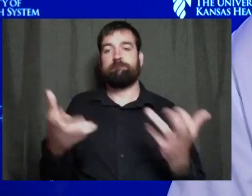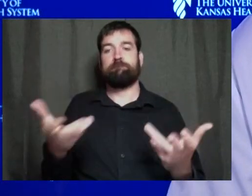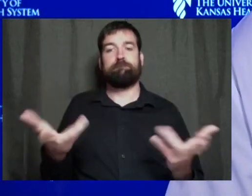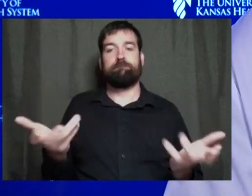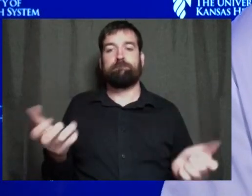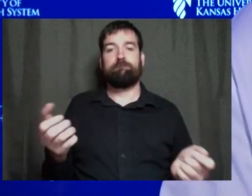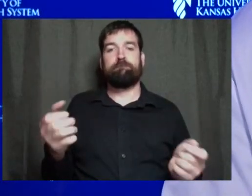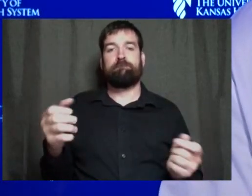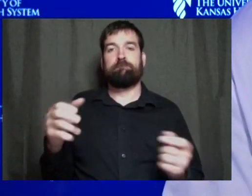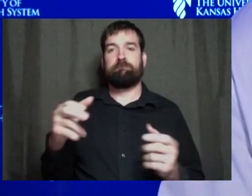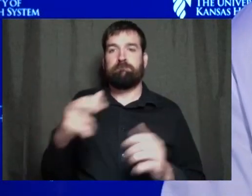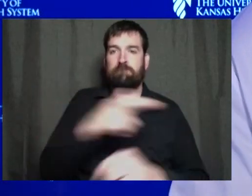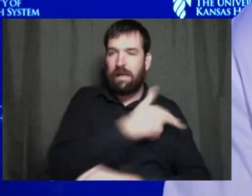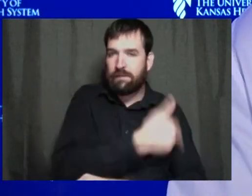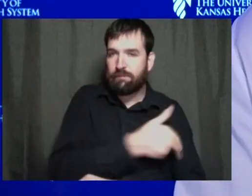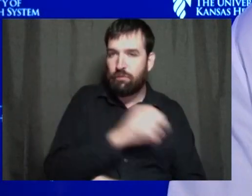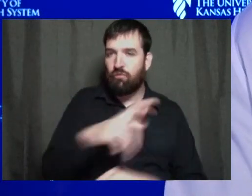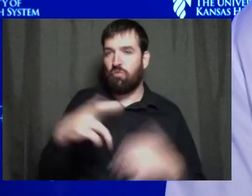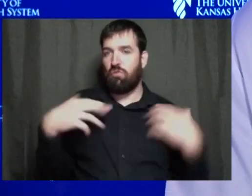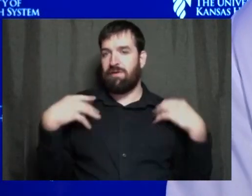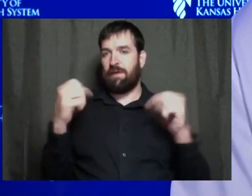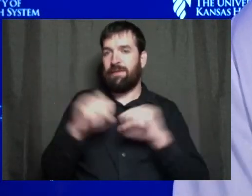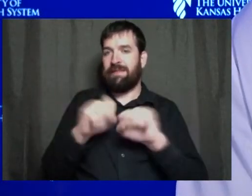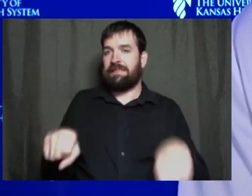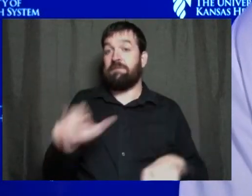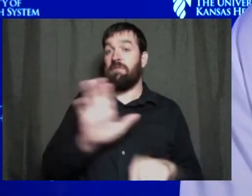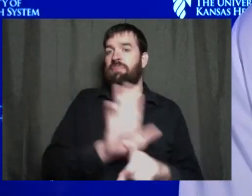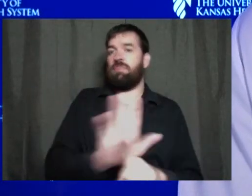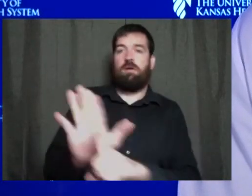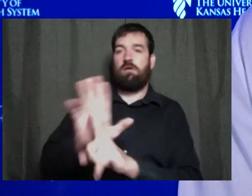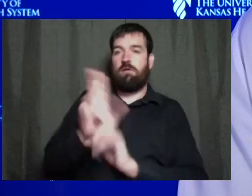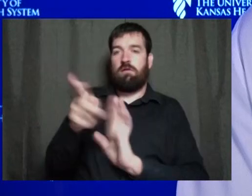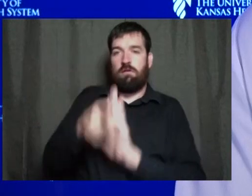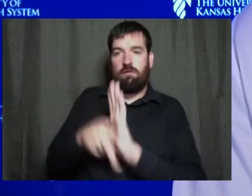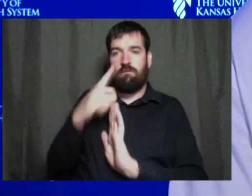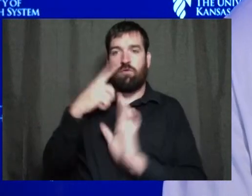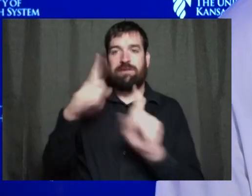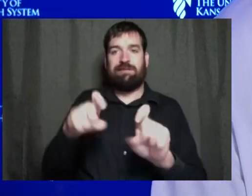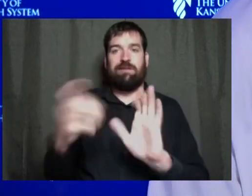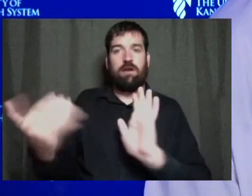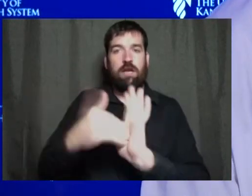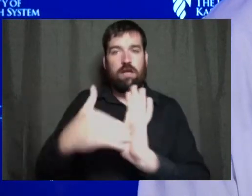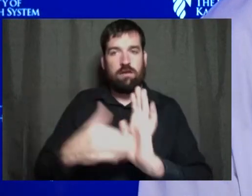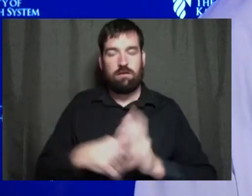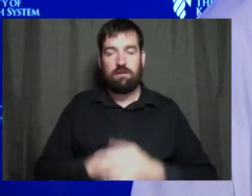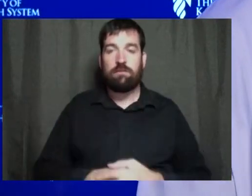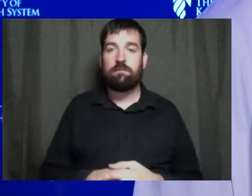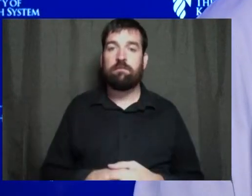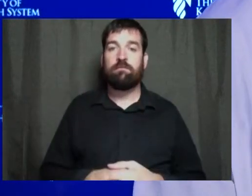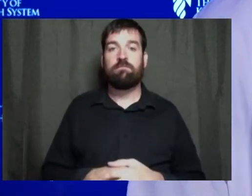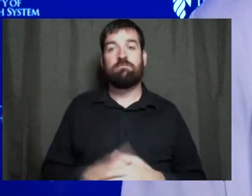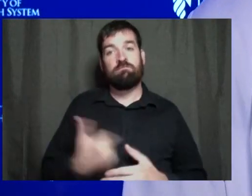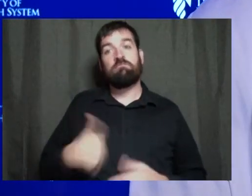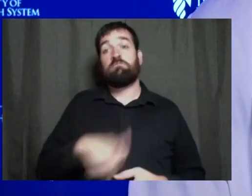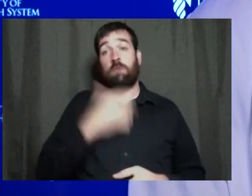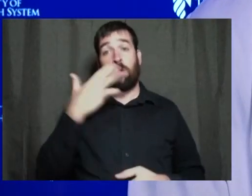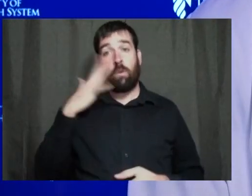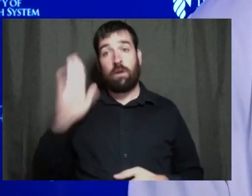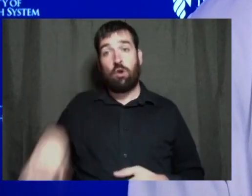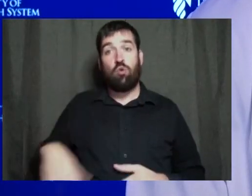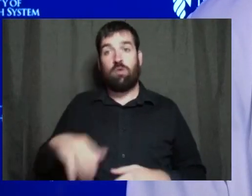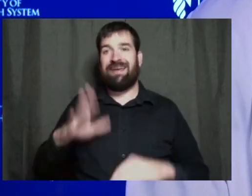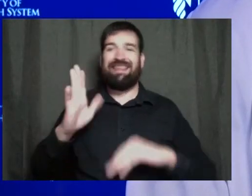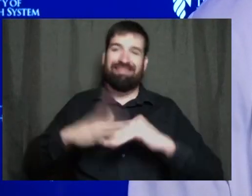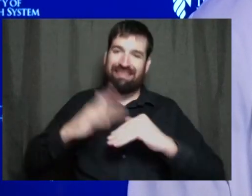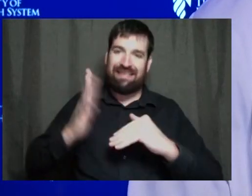hospital or health system that you're at and what are their protocols for retesting. Certainly, we know at least a minimum of 90 days